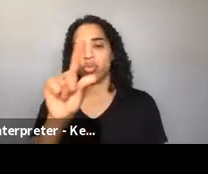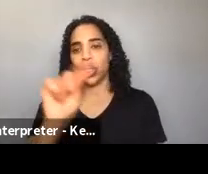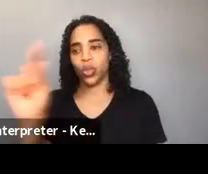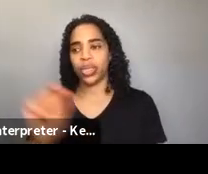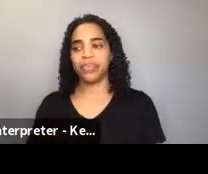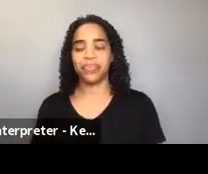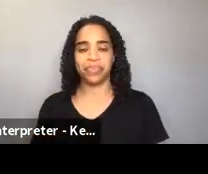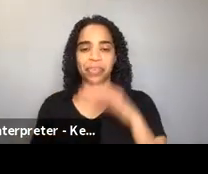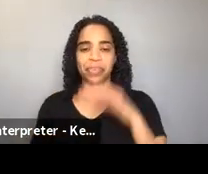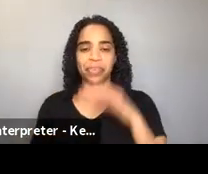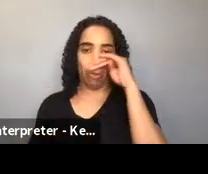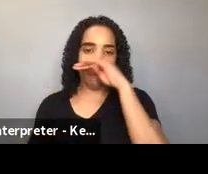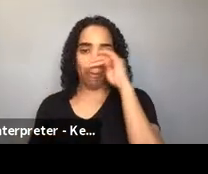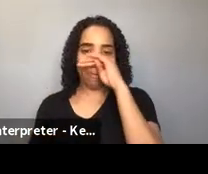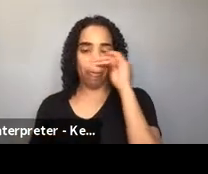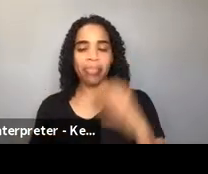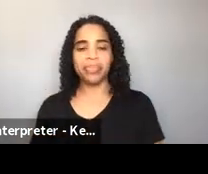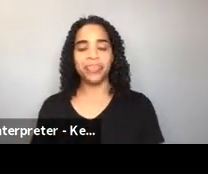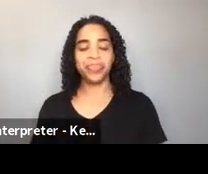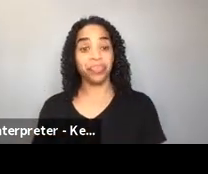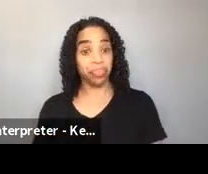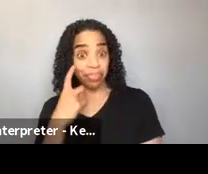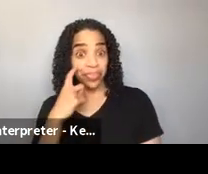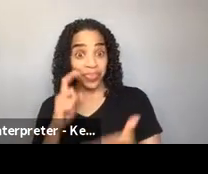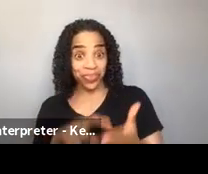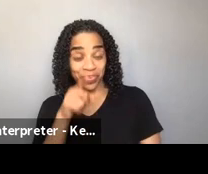2019/2020. As you can see,